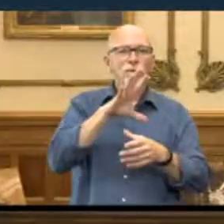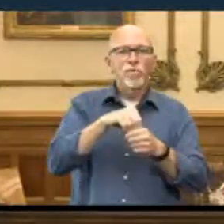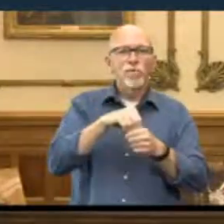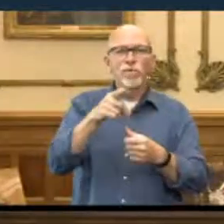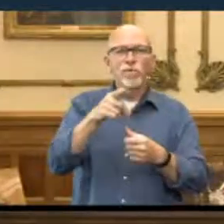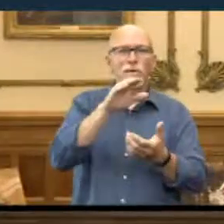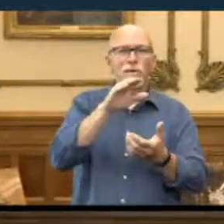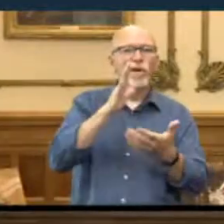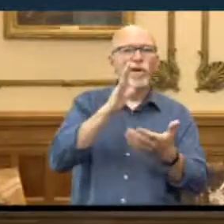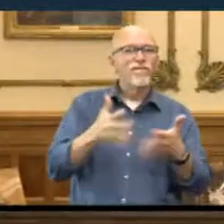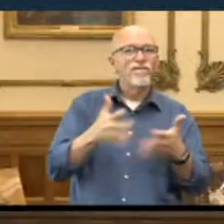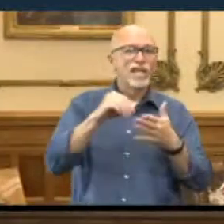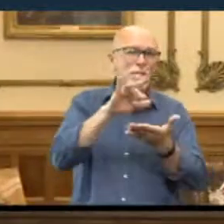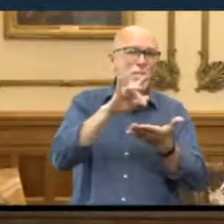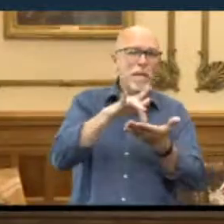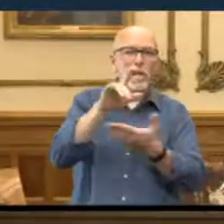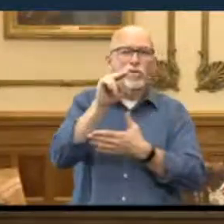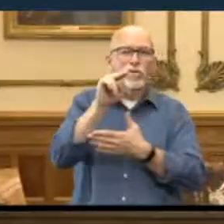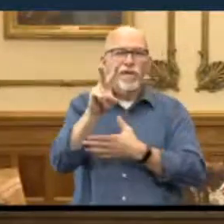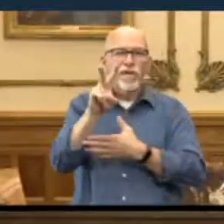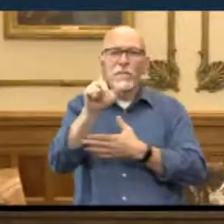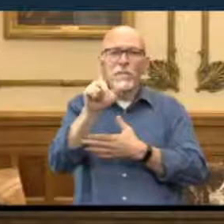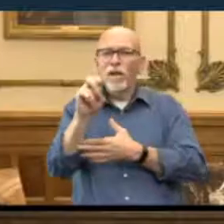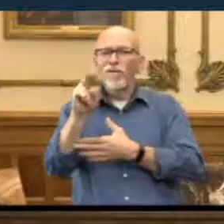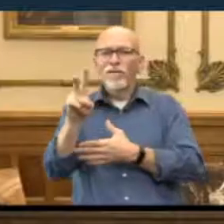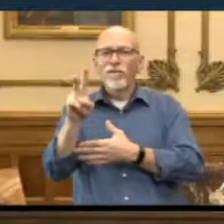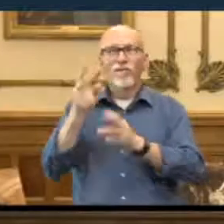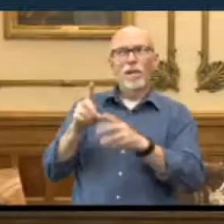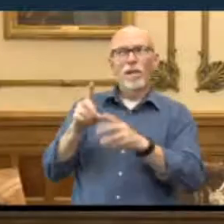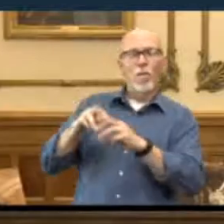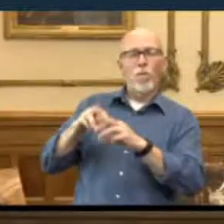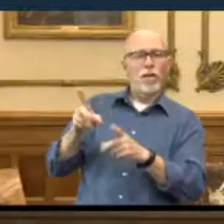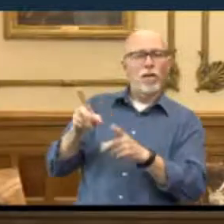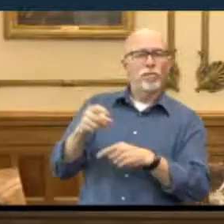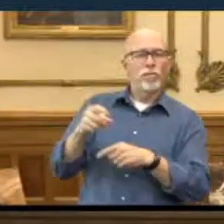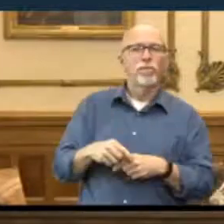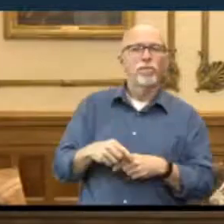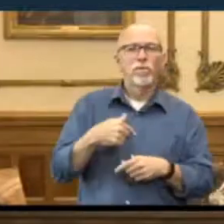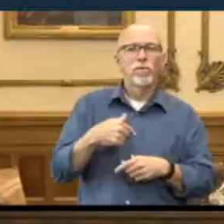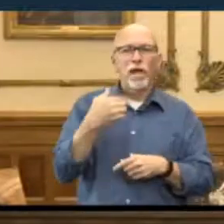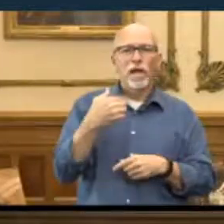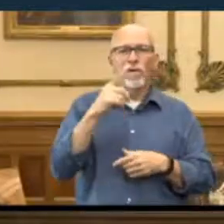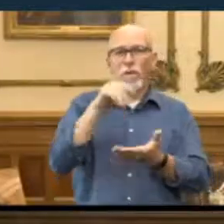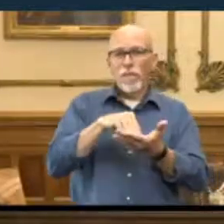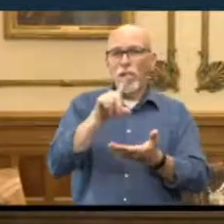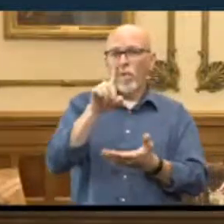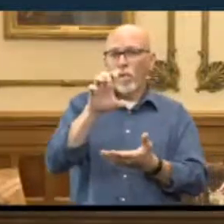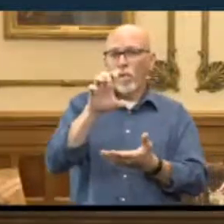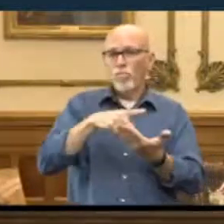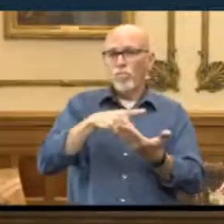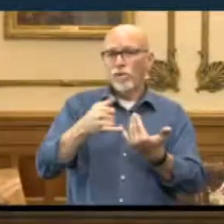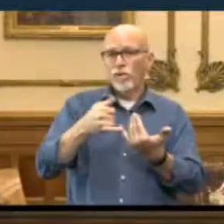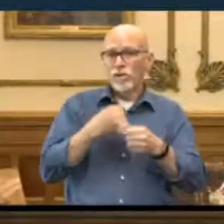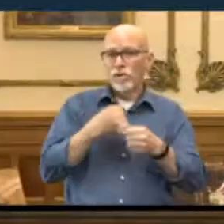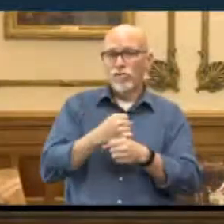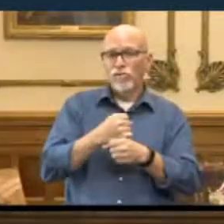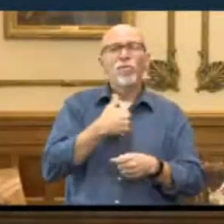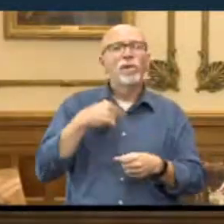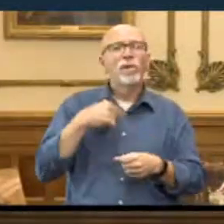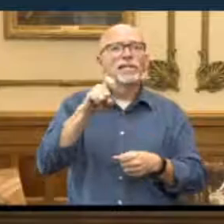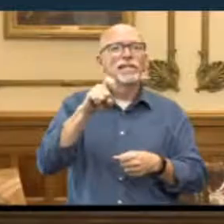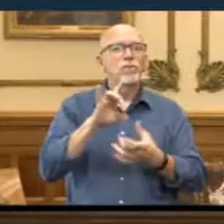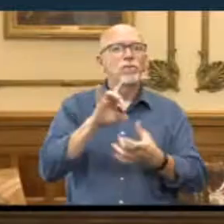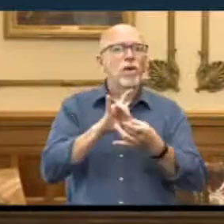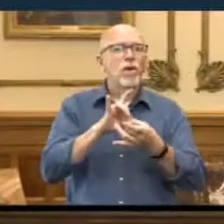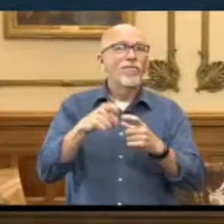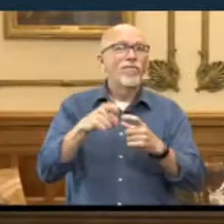late November. As long as the weather cooperates, we're at over 1,100 projects this year. We need some cooperation from